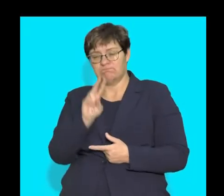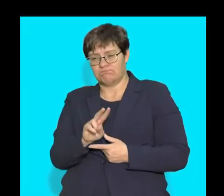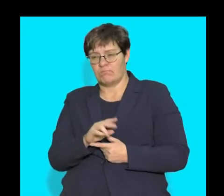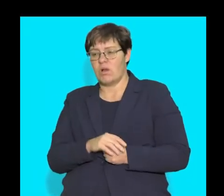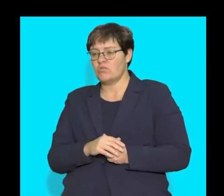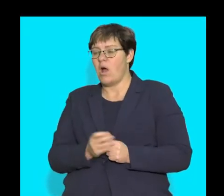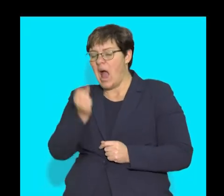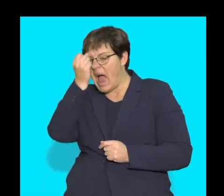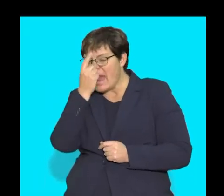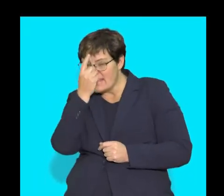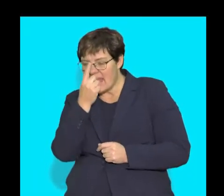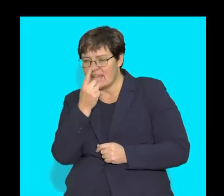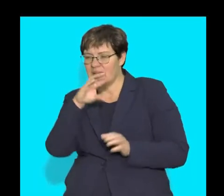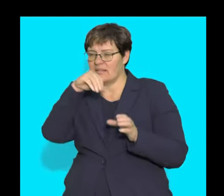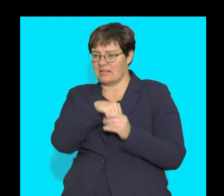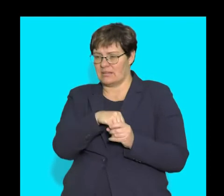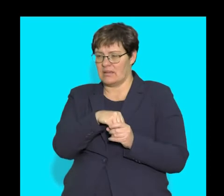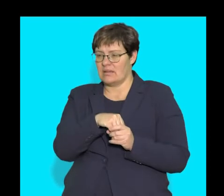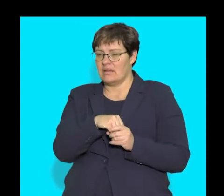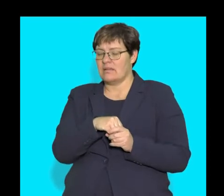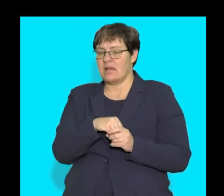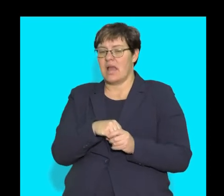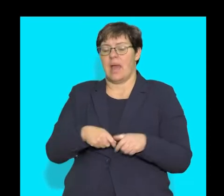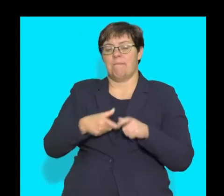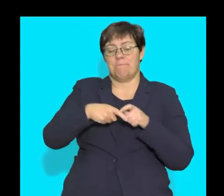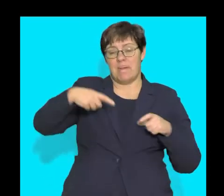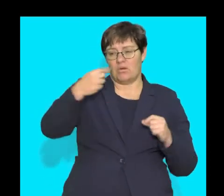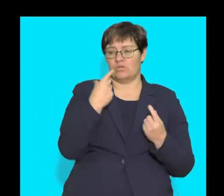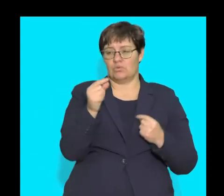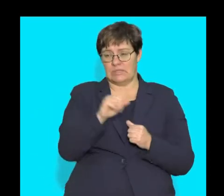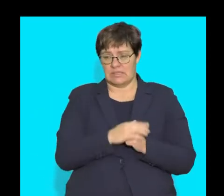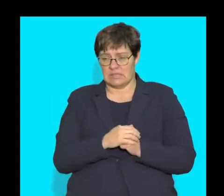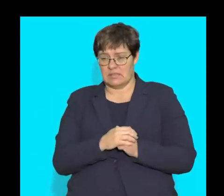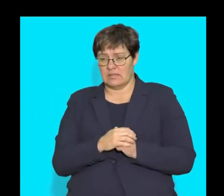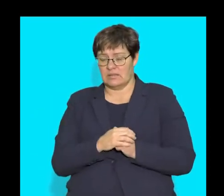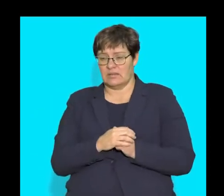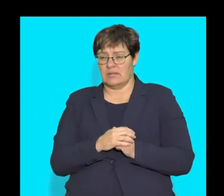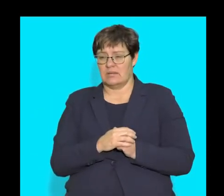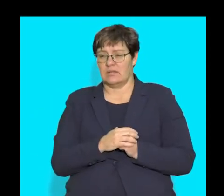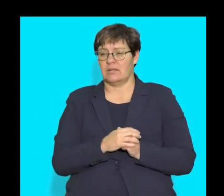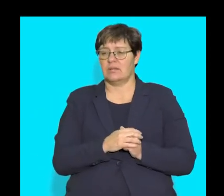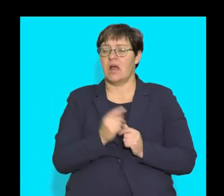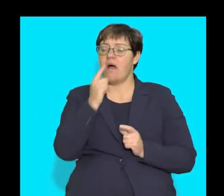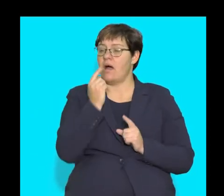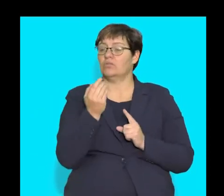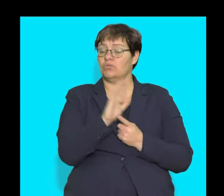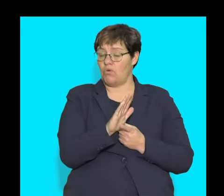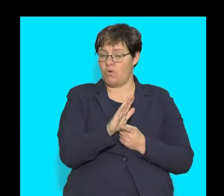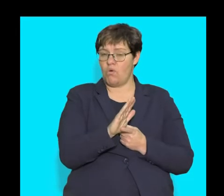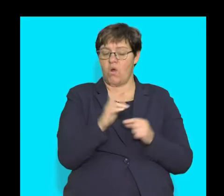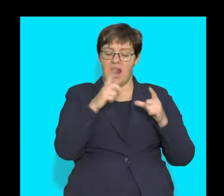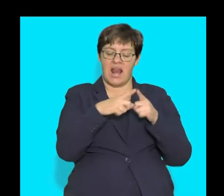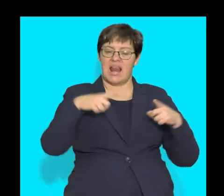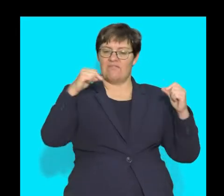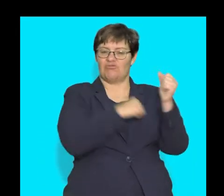good to look at so that we have the fundamental understanding between what the pancreas does. So here we've got the pancreas indicated